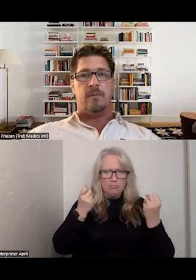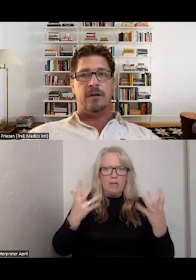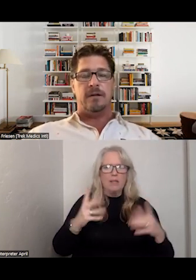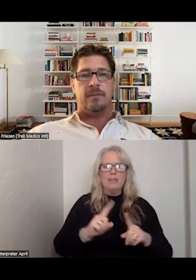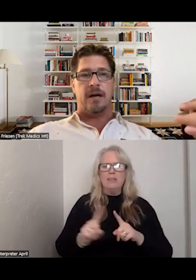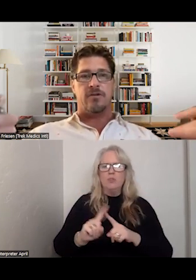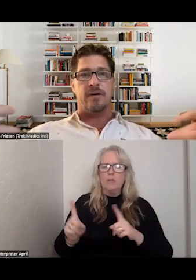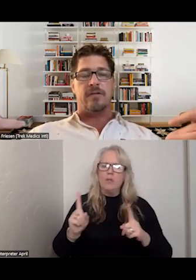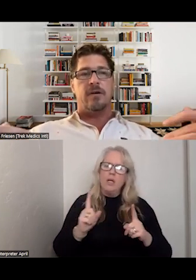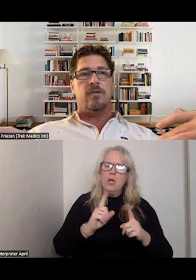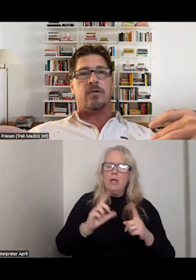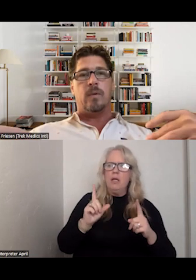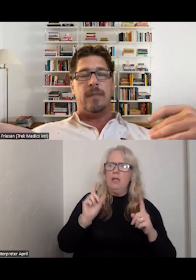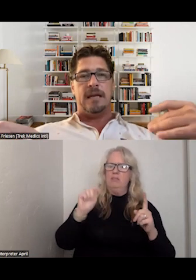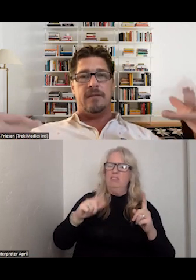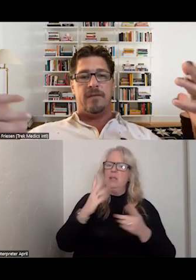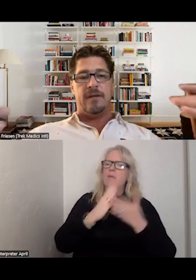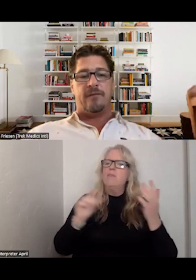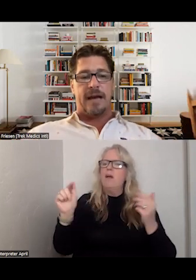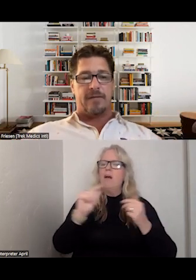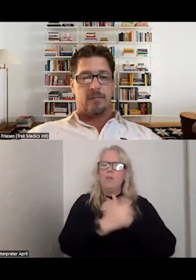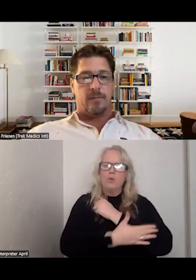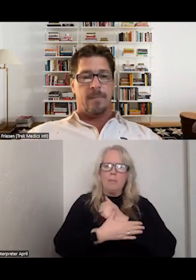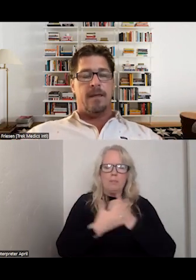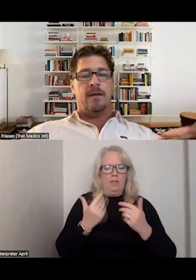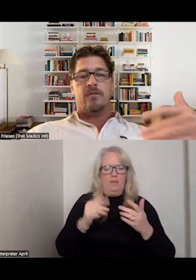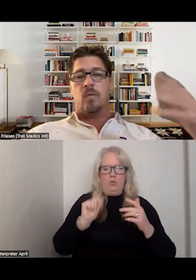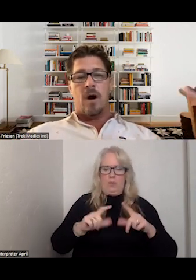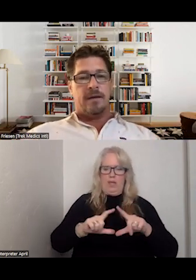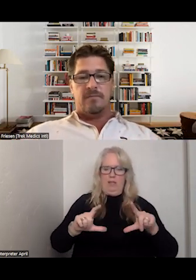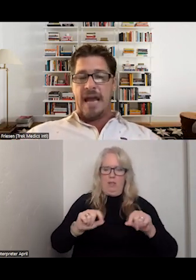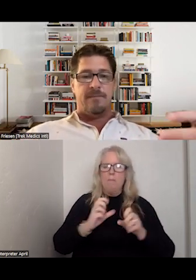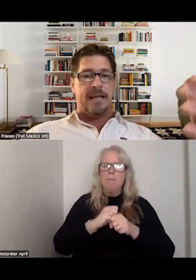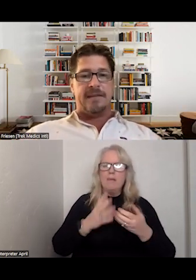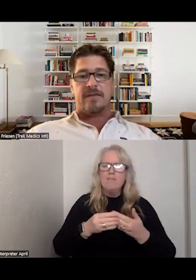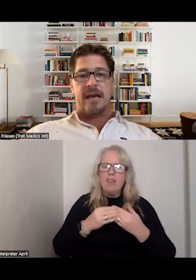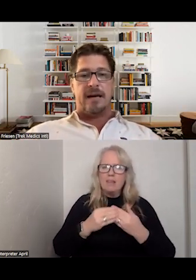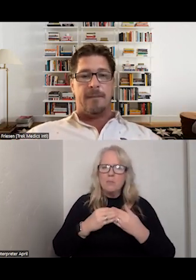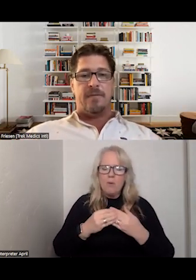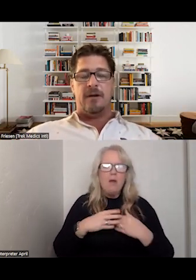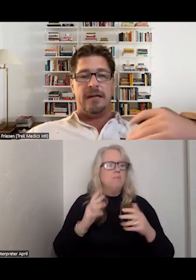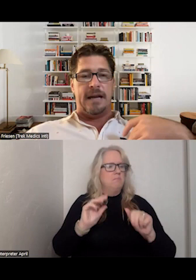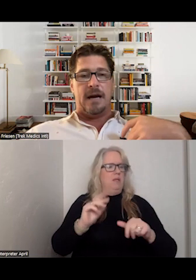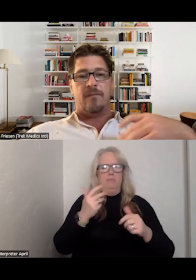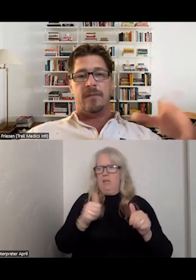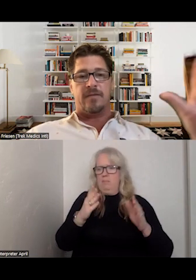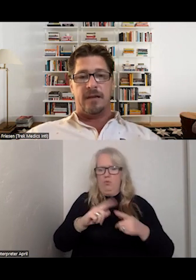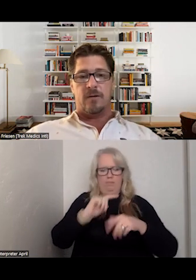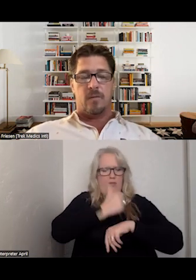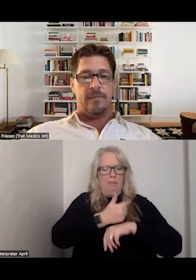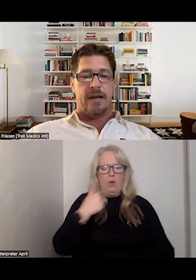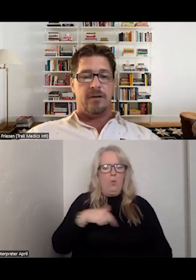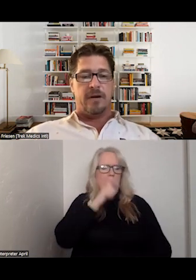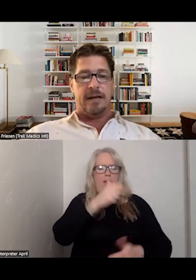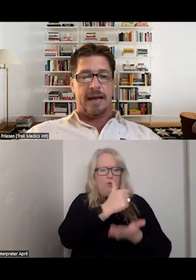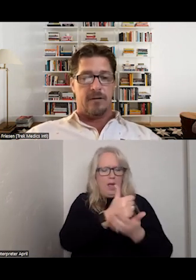working in low and middle income countries. So we made it very flexible. So one, anybody can set it up. They don't need any help from us. They can go